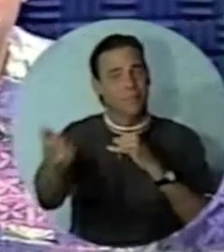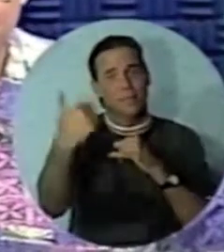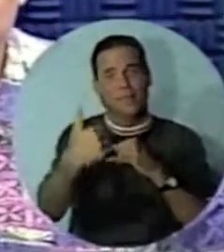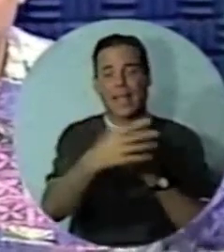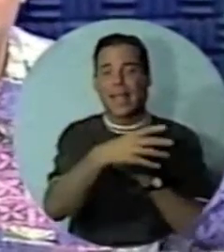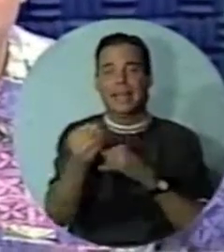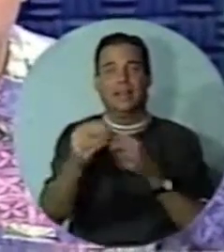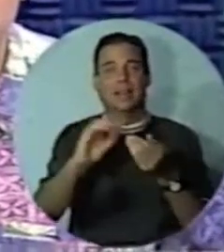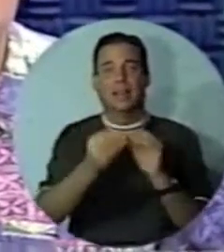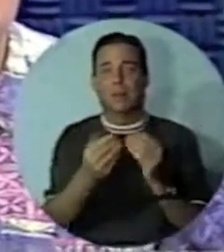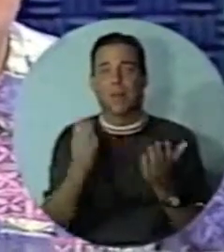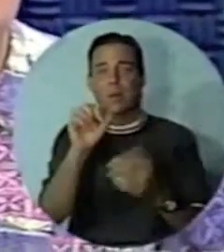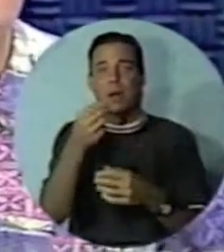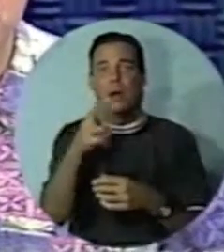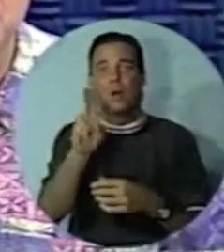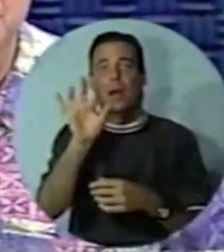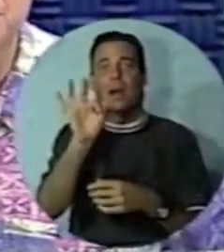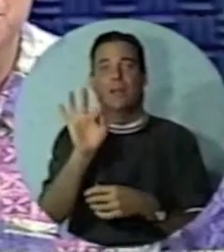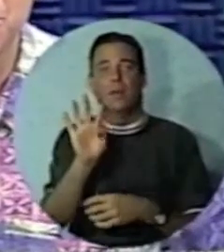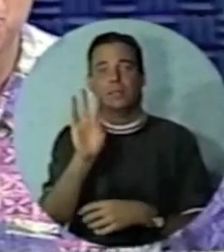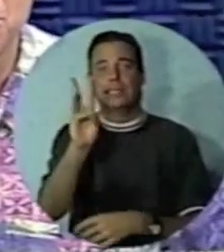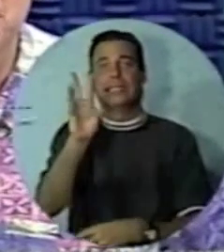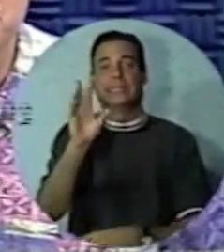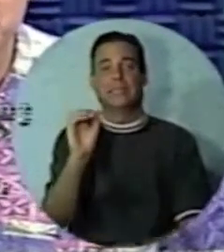our number here in Oahu is